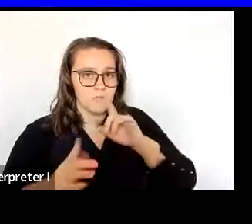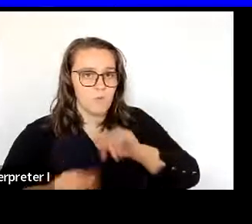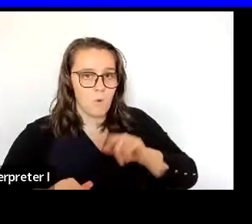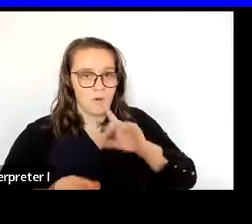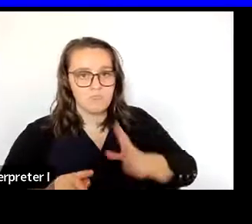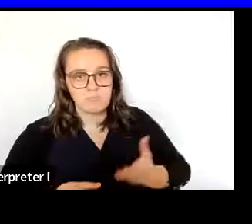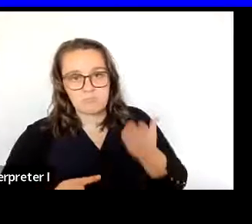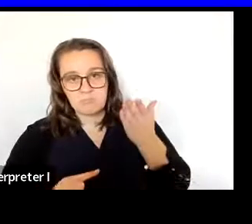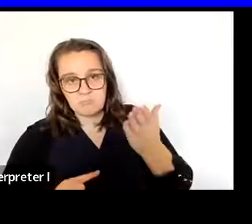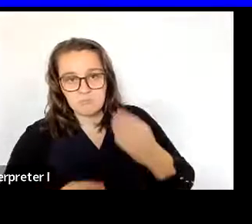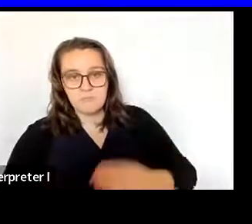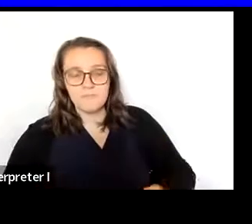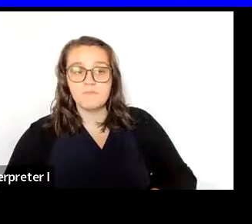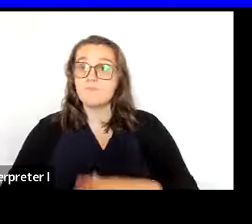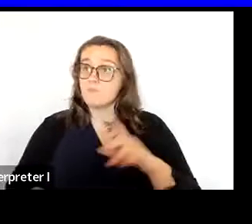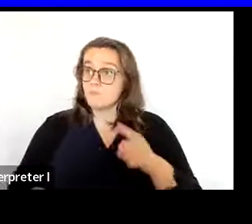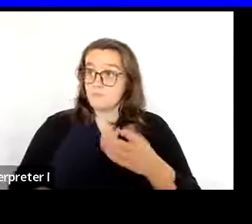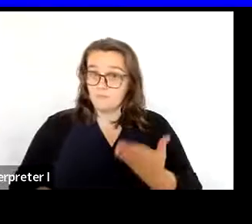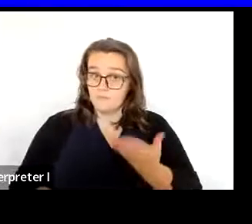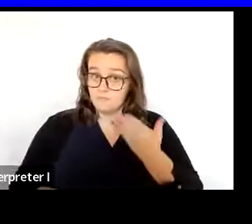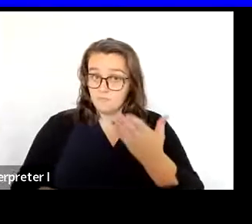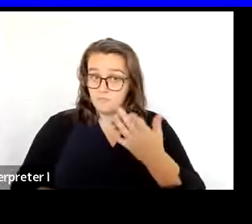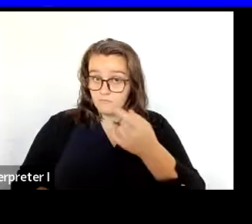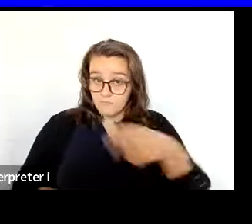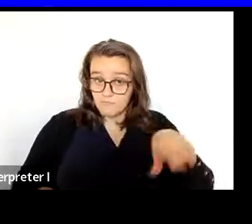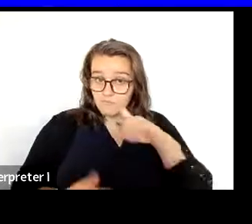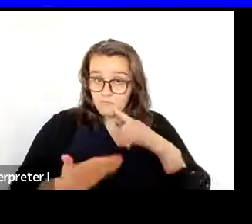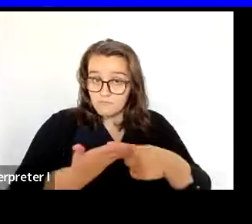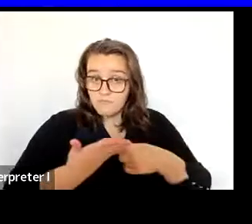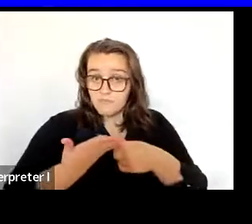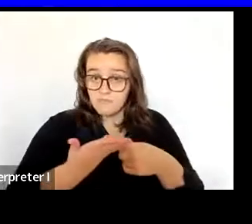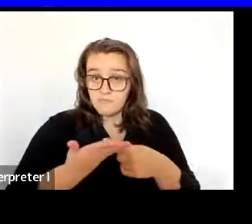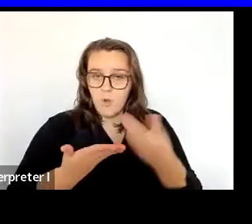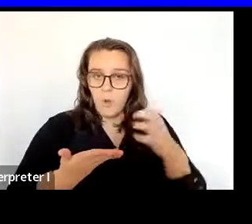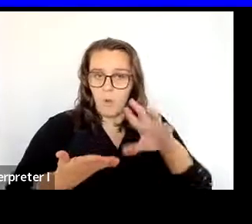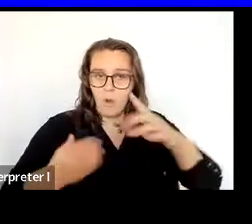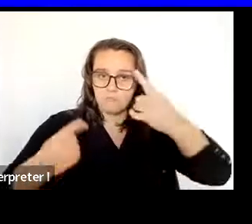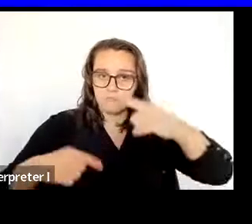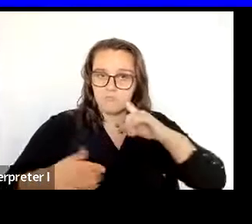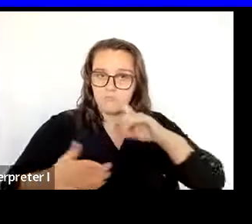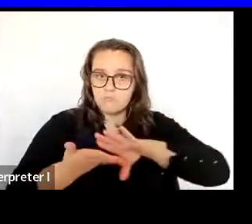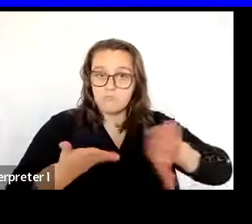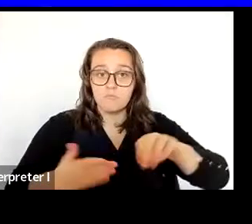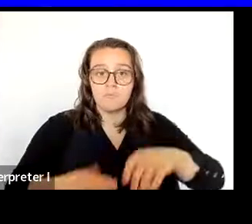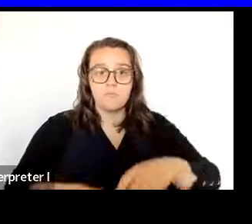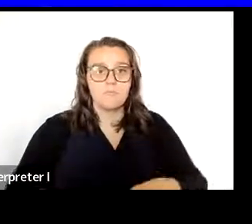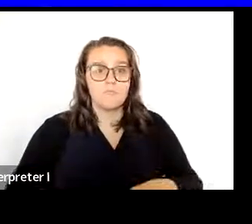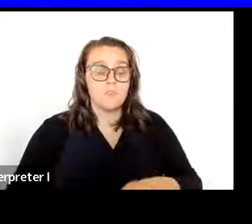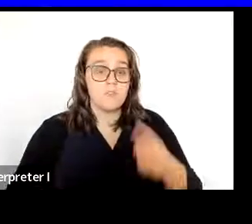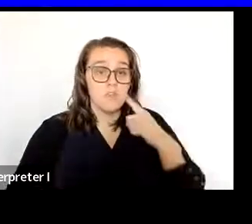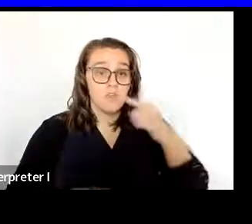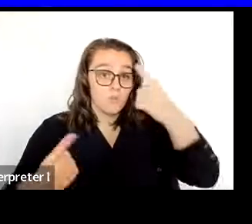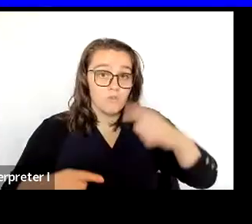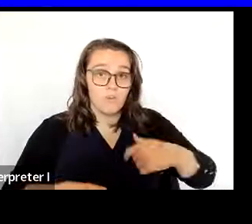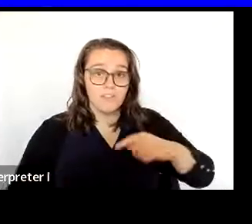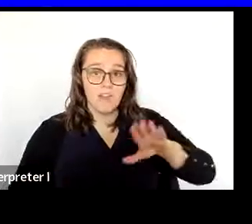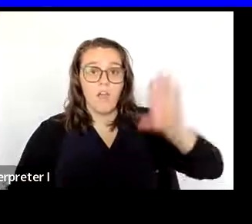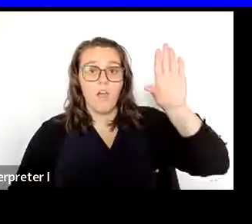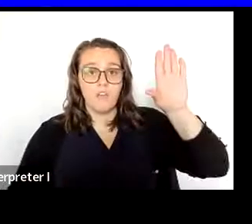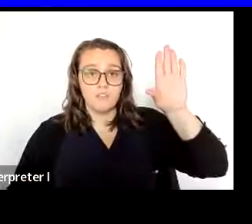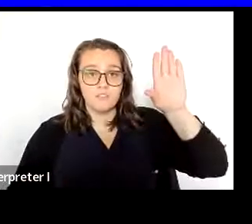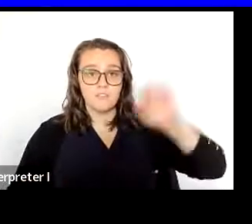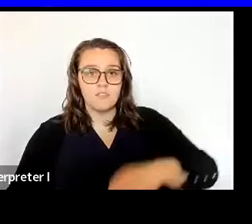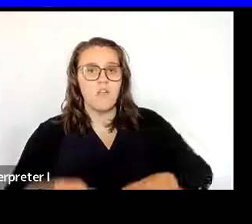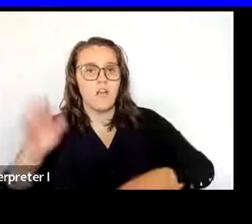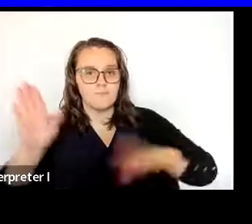to waive the reading of the Secretary's report. Is there discussion? On the motion to waive the reading of the report, all those in favor say aye. Aye.